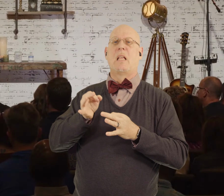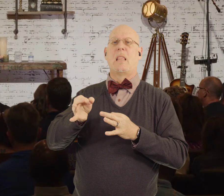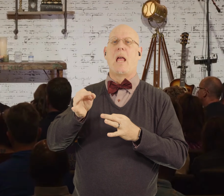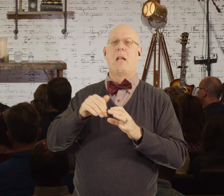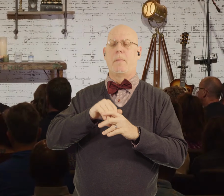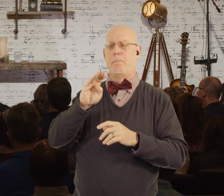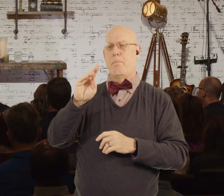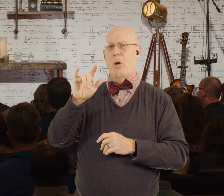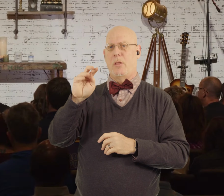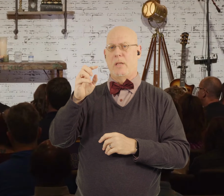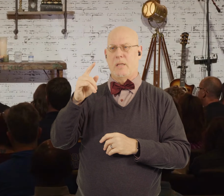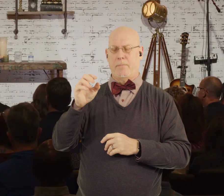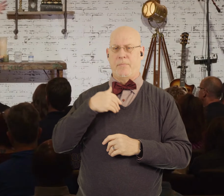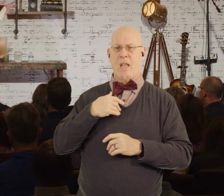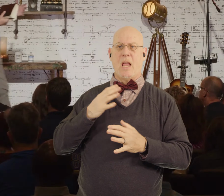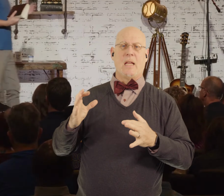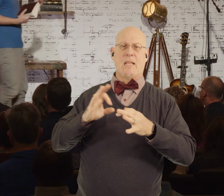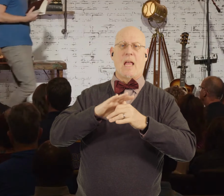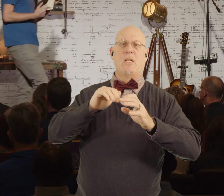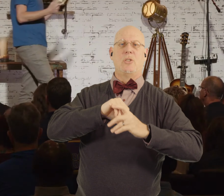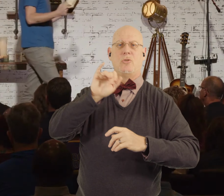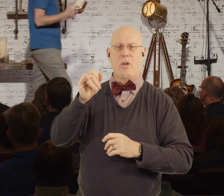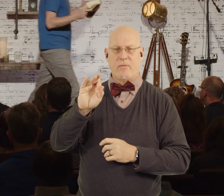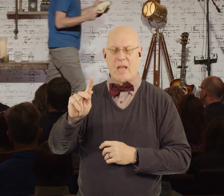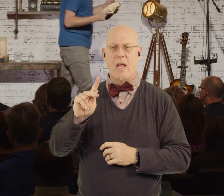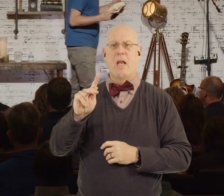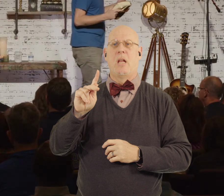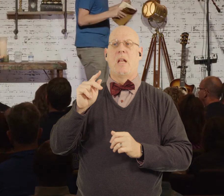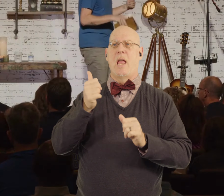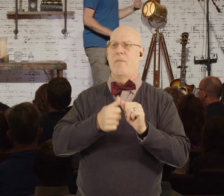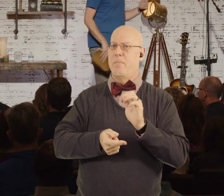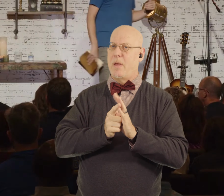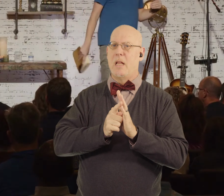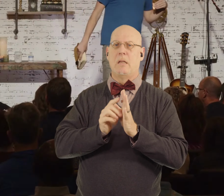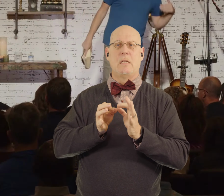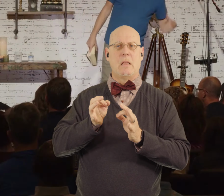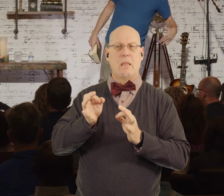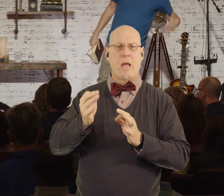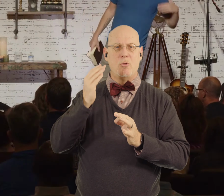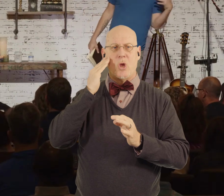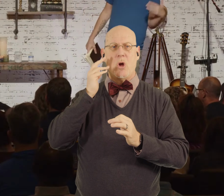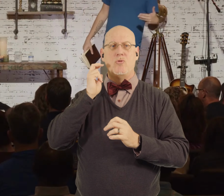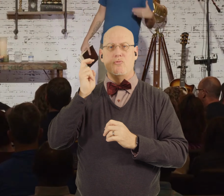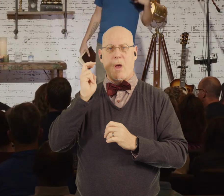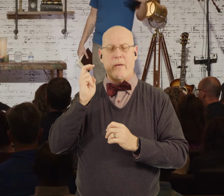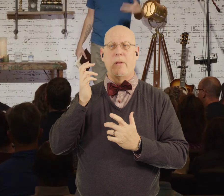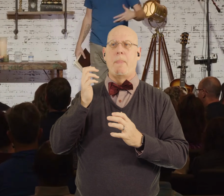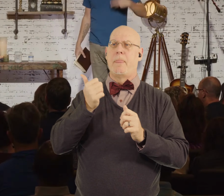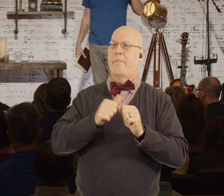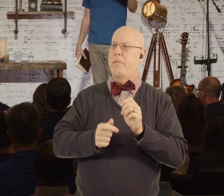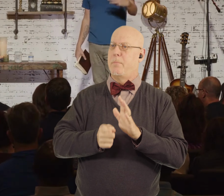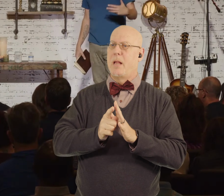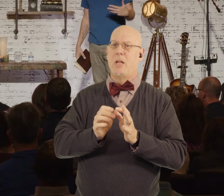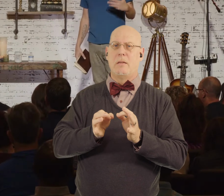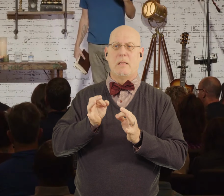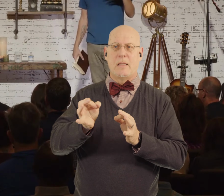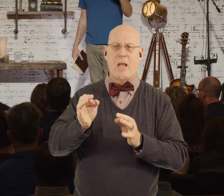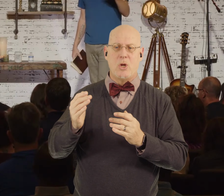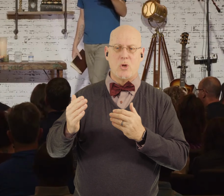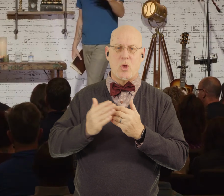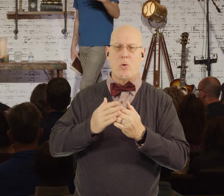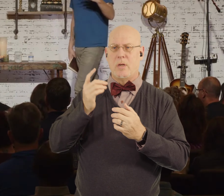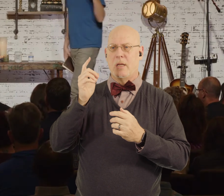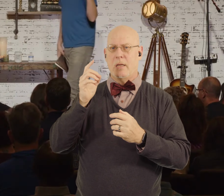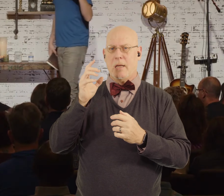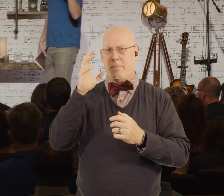fortunately, we did get out, but it was delayed there in Burlington, and we had a connecting flight in JFK, and so every minute that we're delayed, as you know if you traveled, every minute